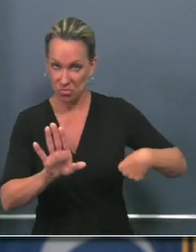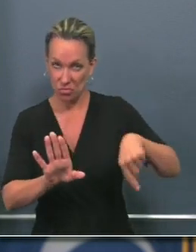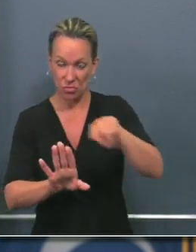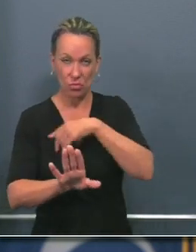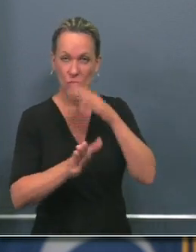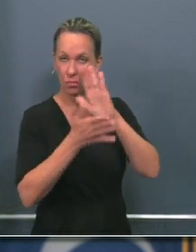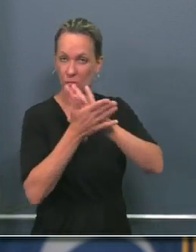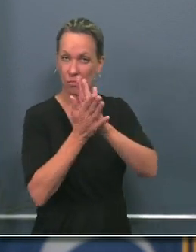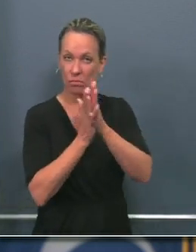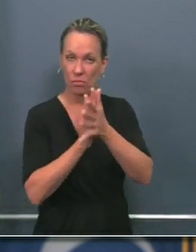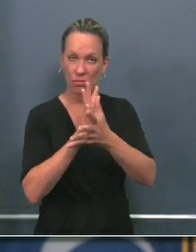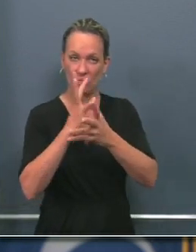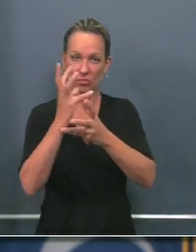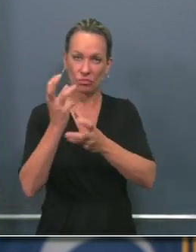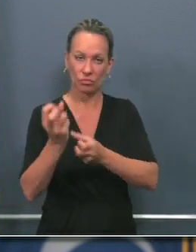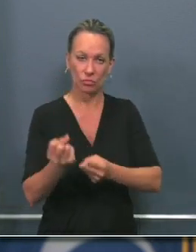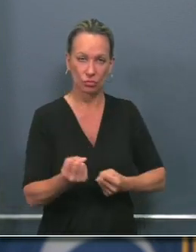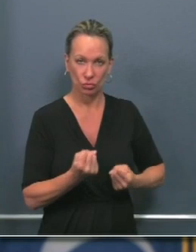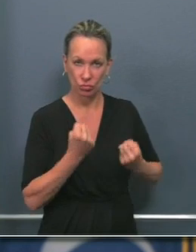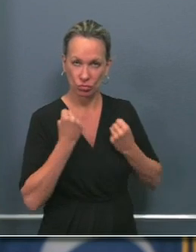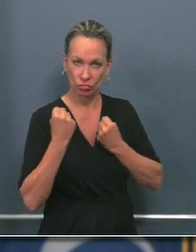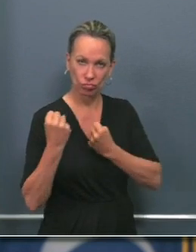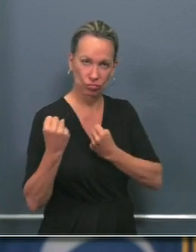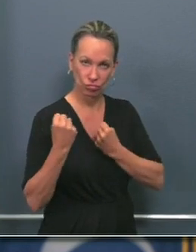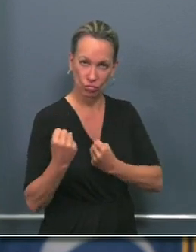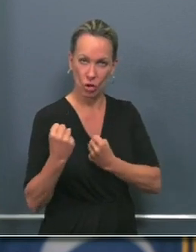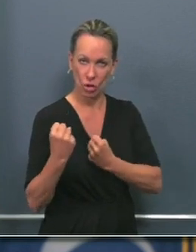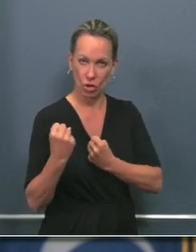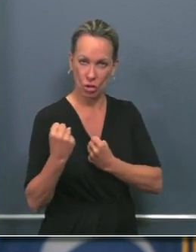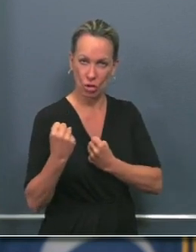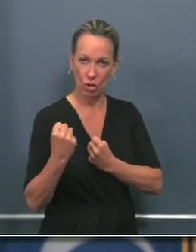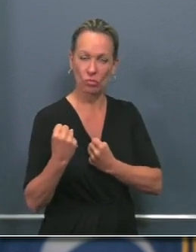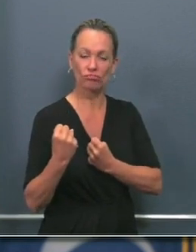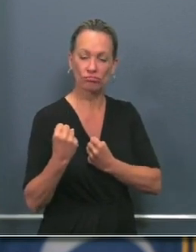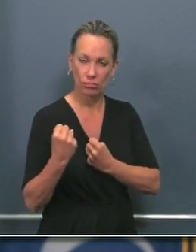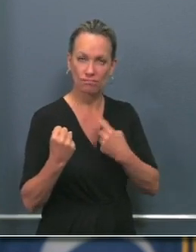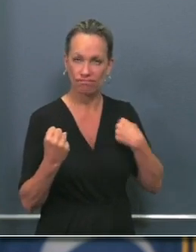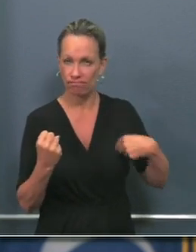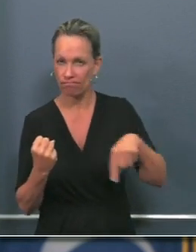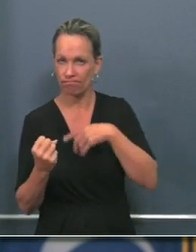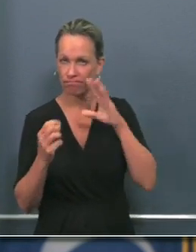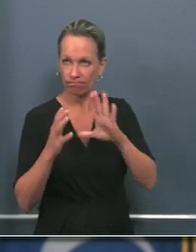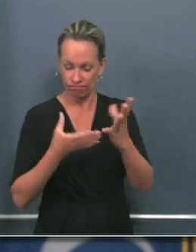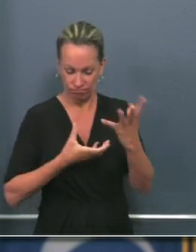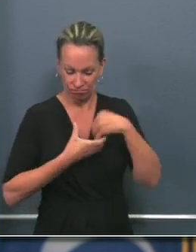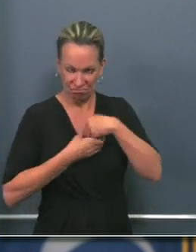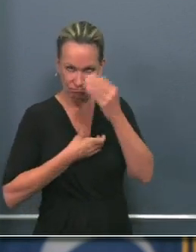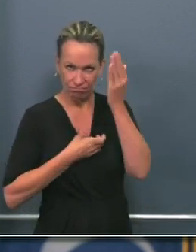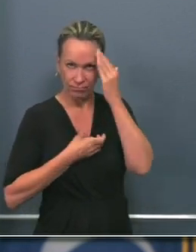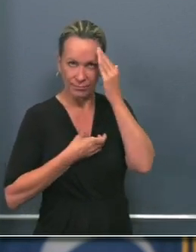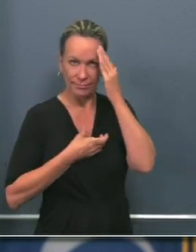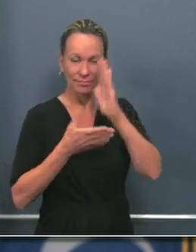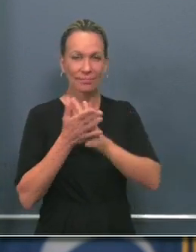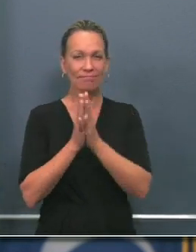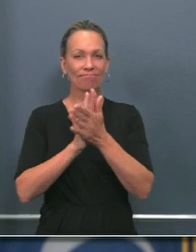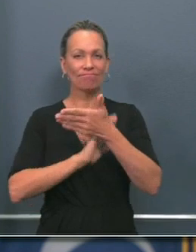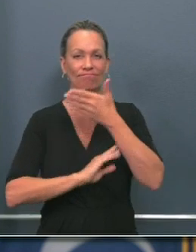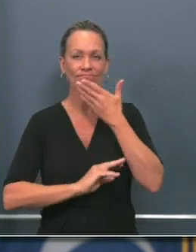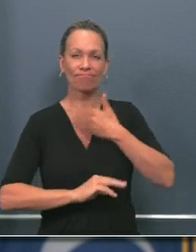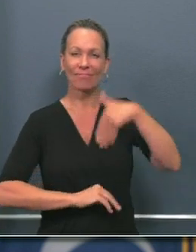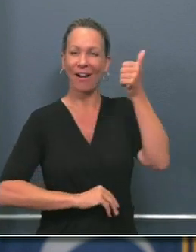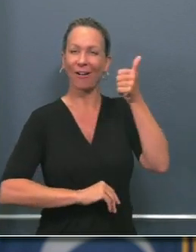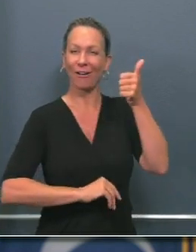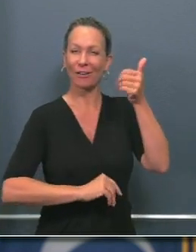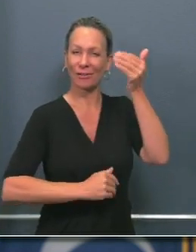take seriously our responsibility and make sure we take seriously the issues that brought us to this moment in the